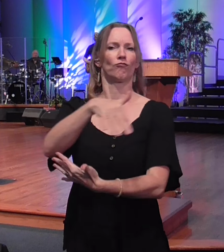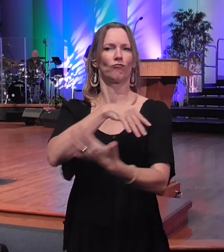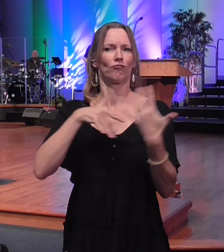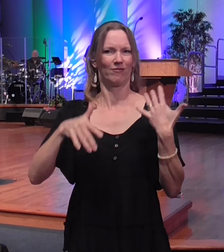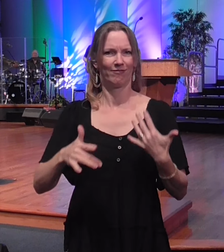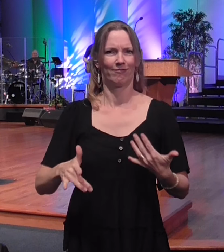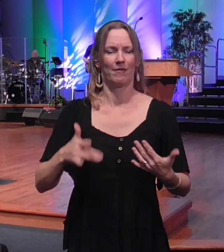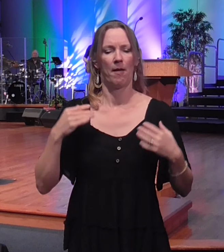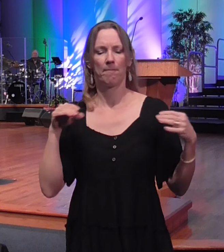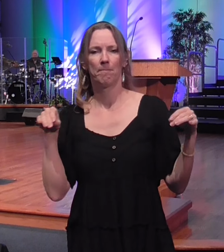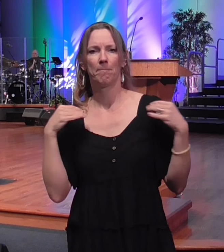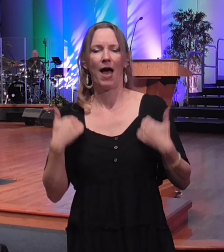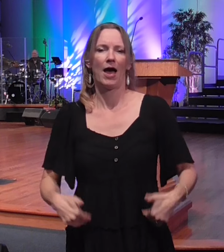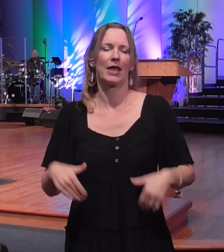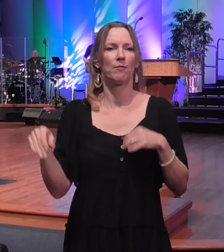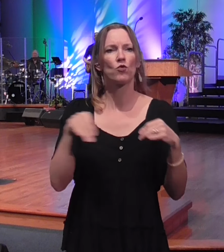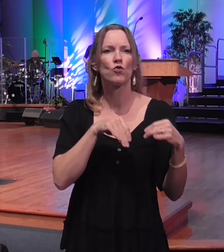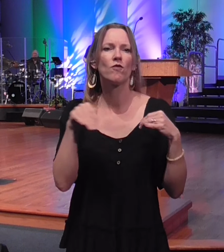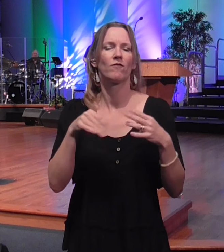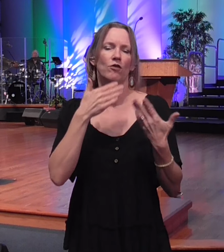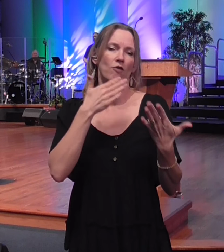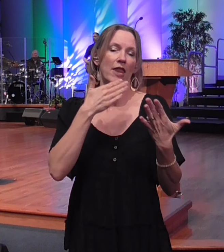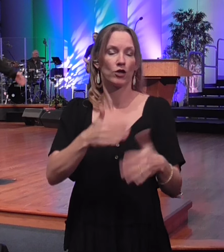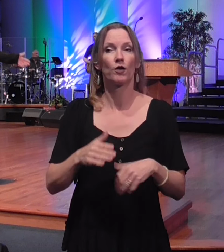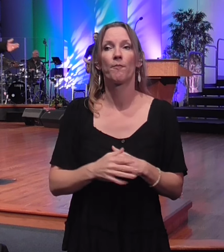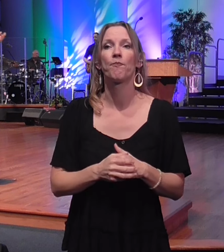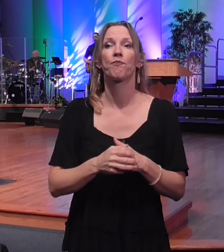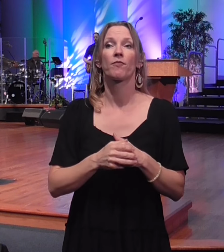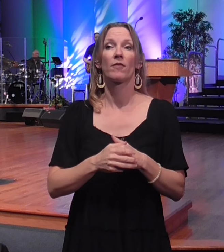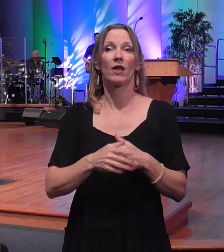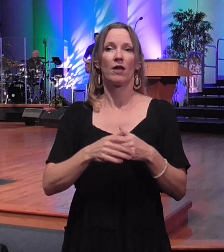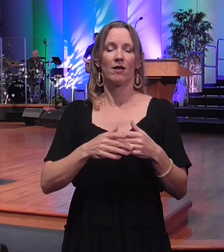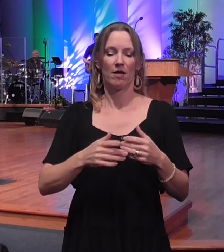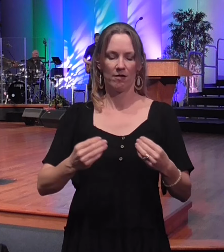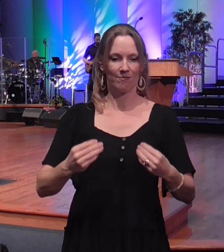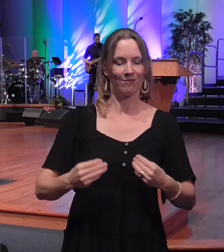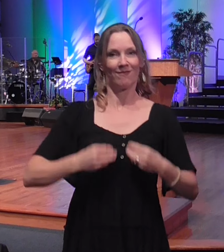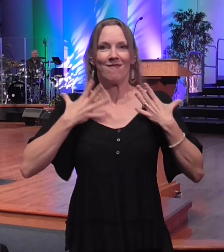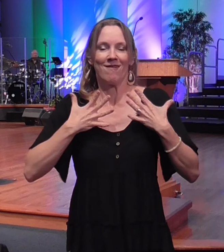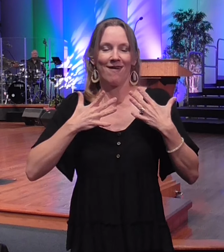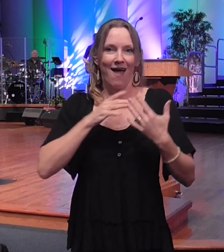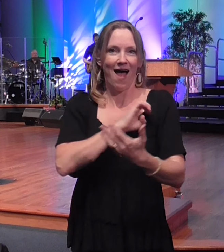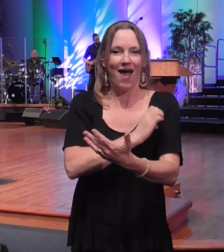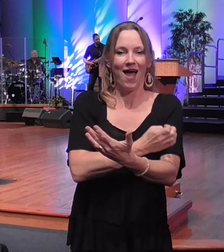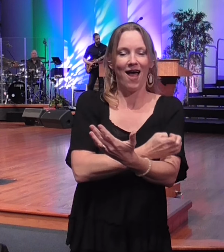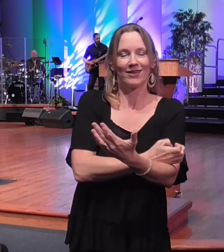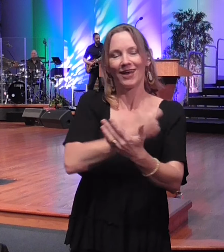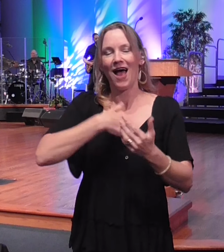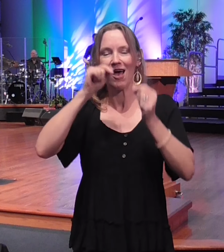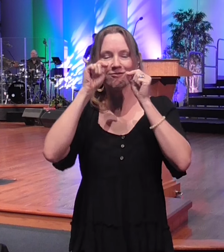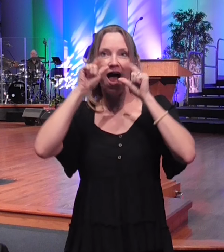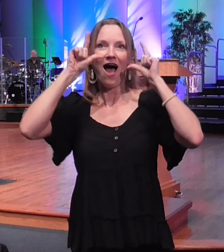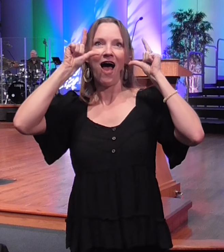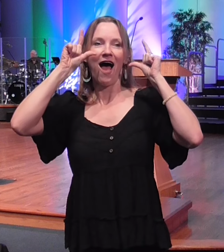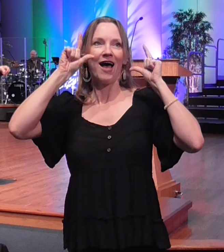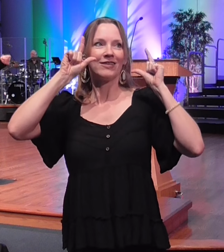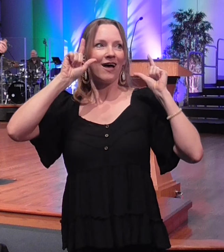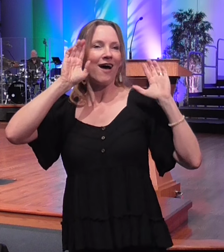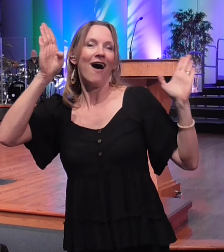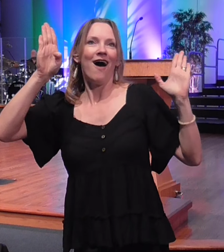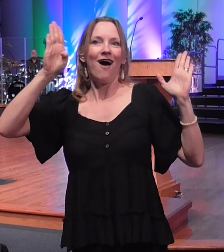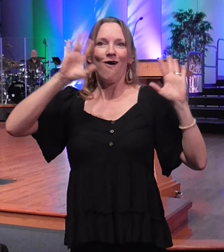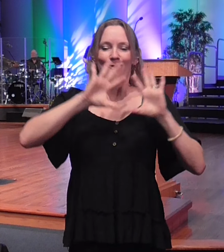our bodies moving, and gratitude. With a burst of energy, I rise to greet the